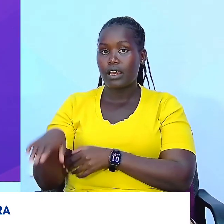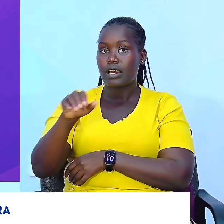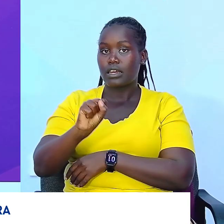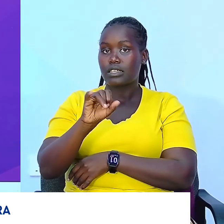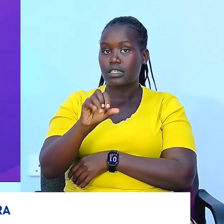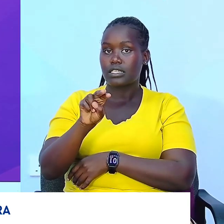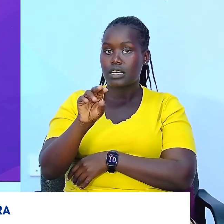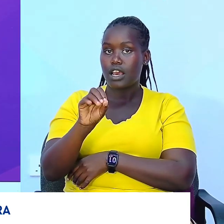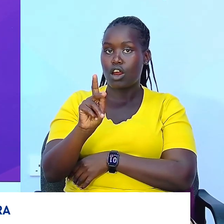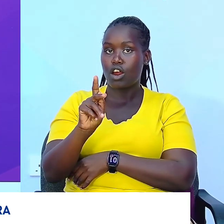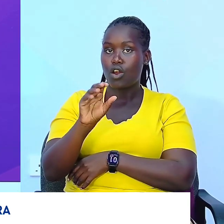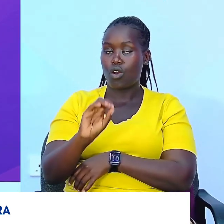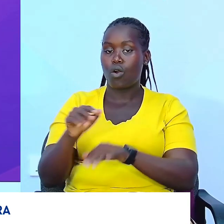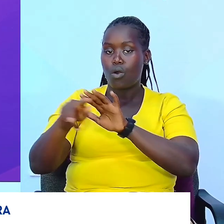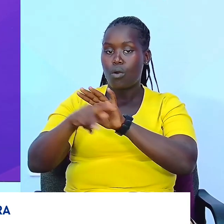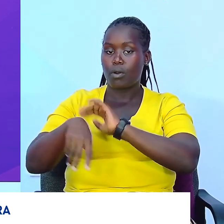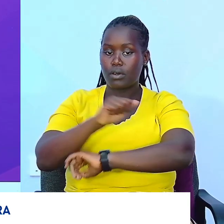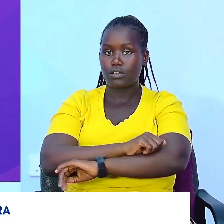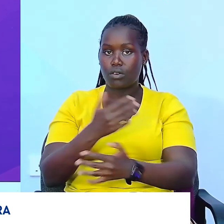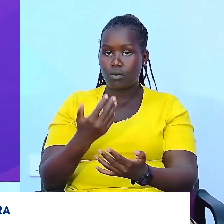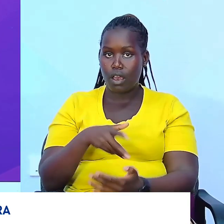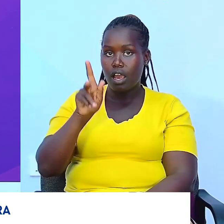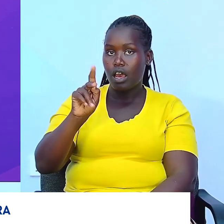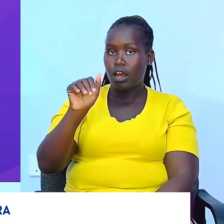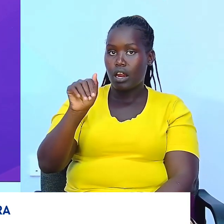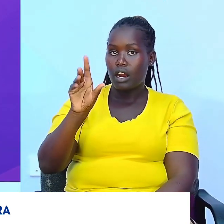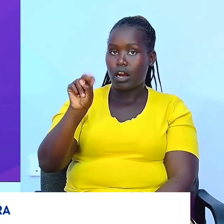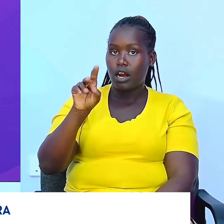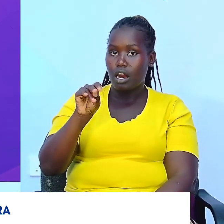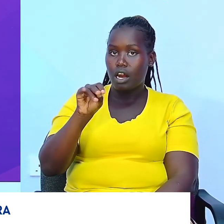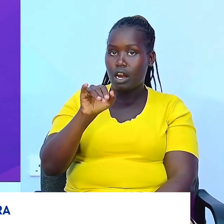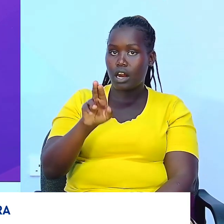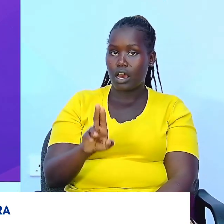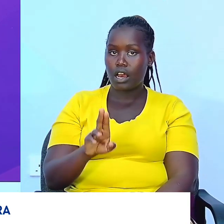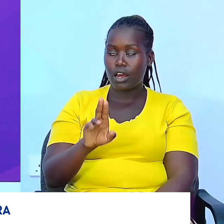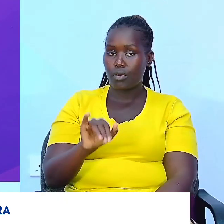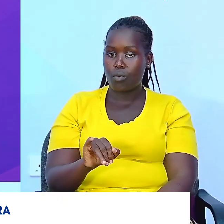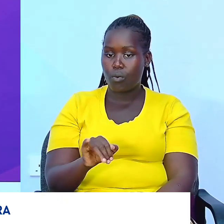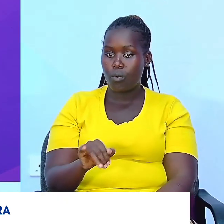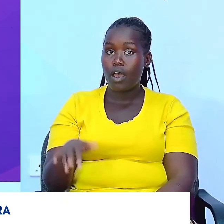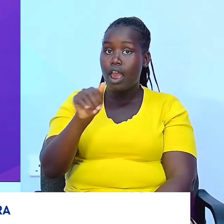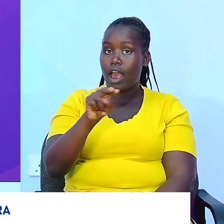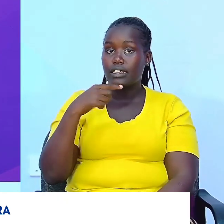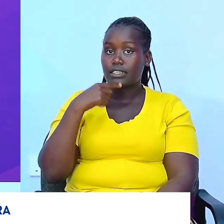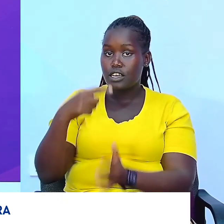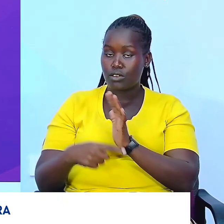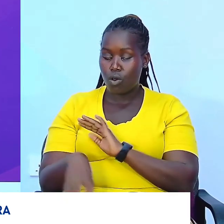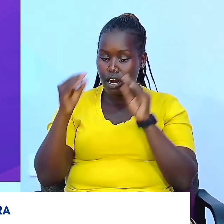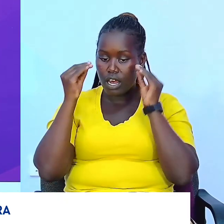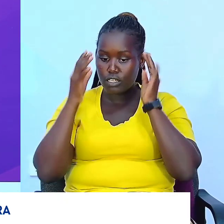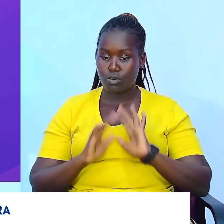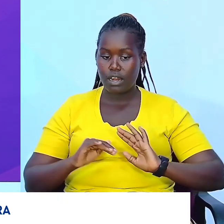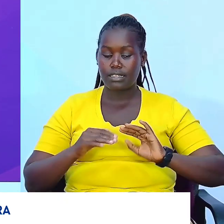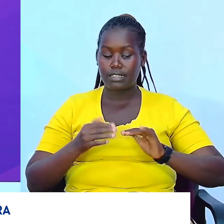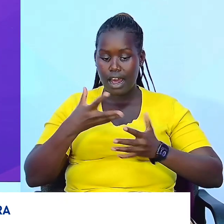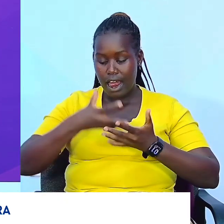DEB Primary School in Kanduyi constituency, Anne Akech says students learn theory,